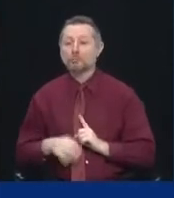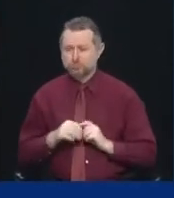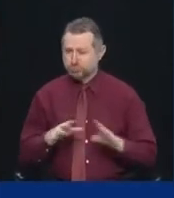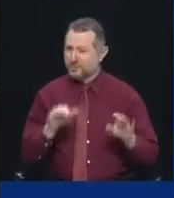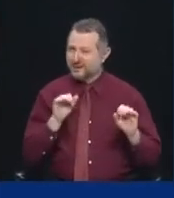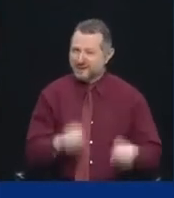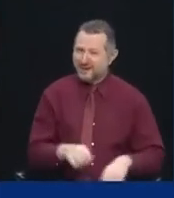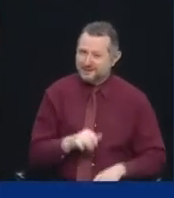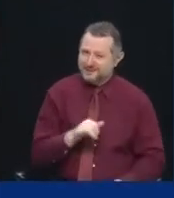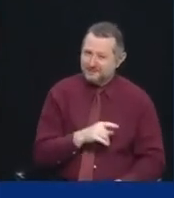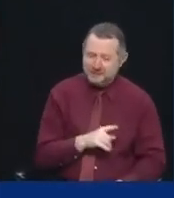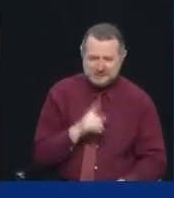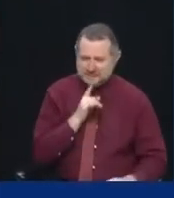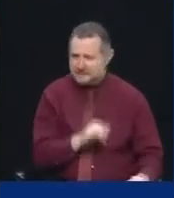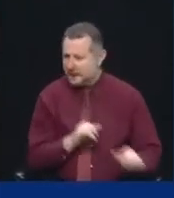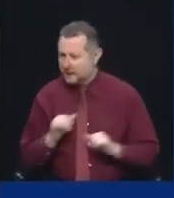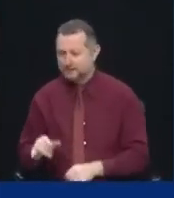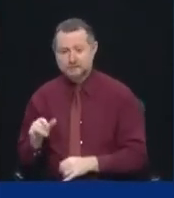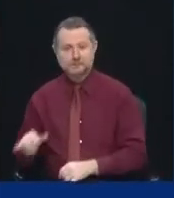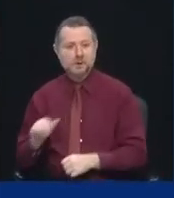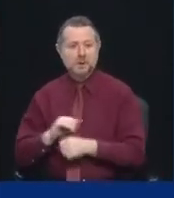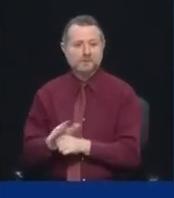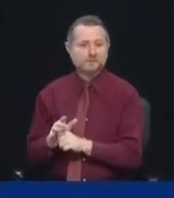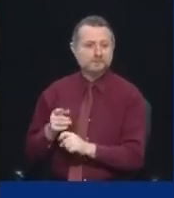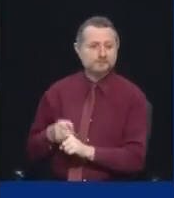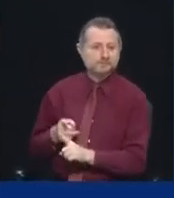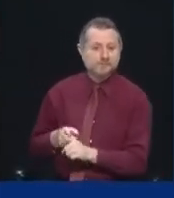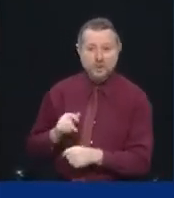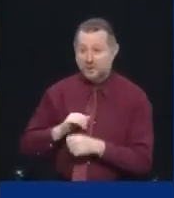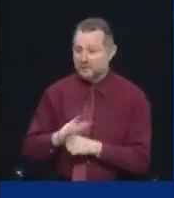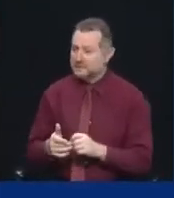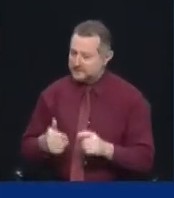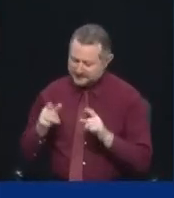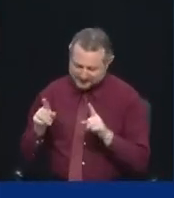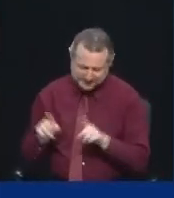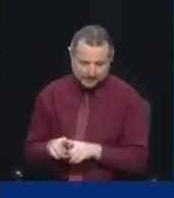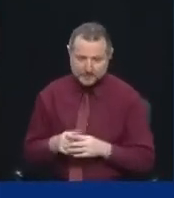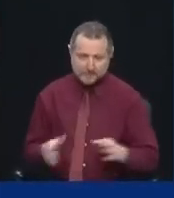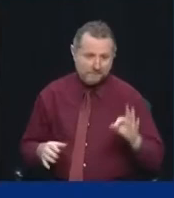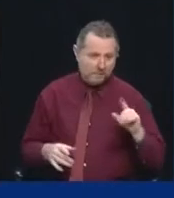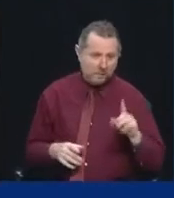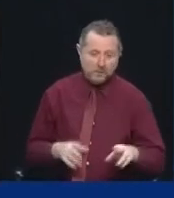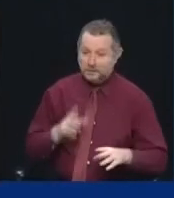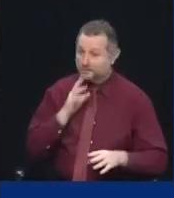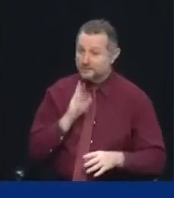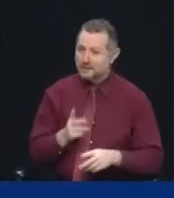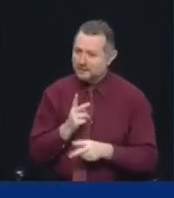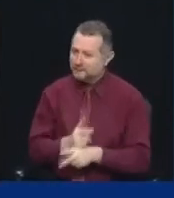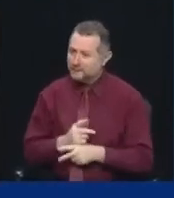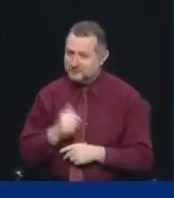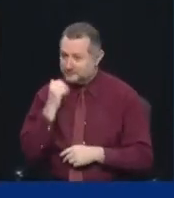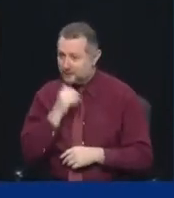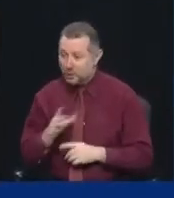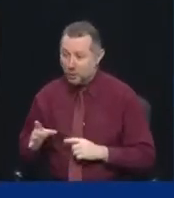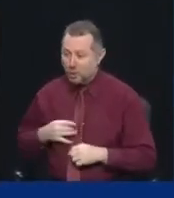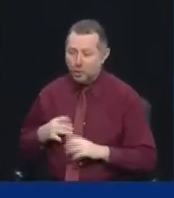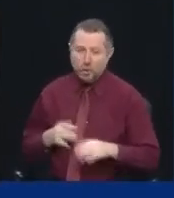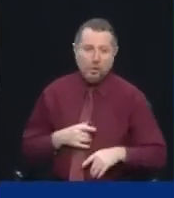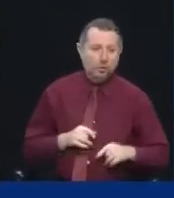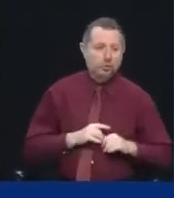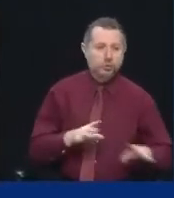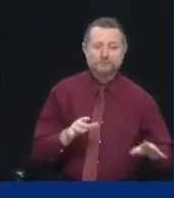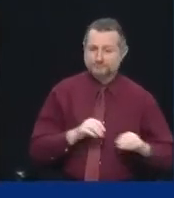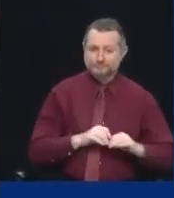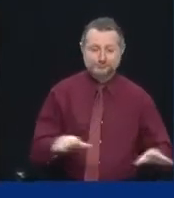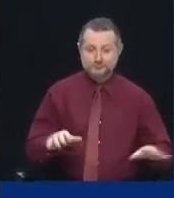family sick. That's COVID. If you don't take precautions, you're gonna make the whole family sick. If you